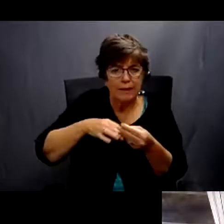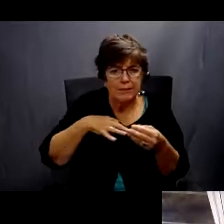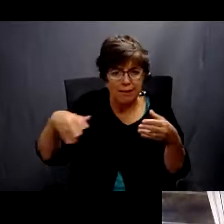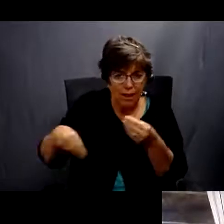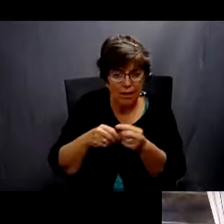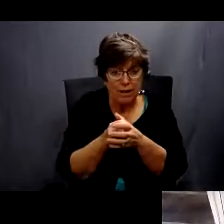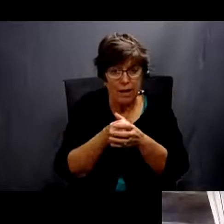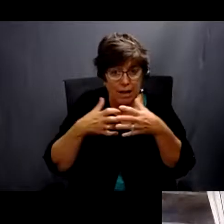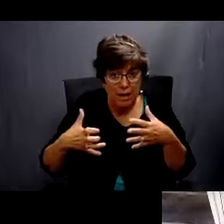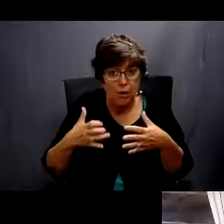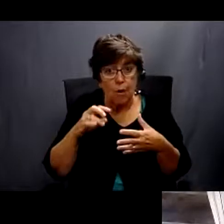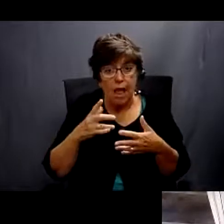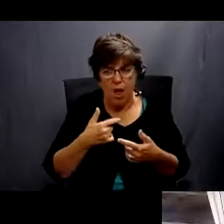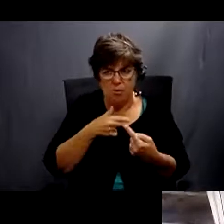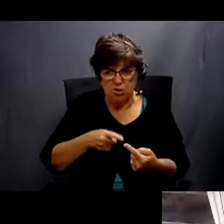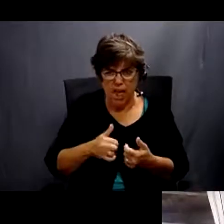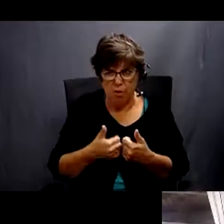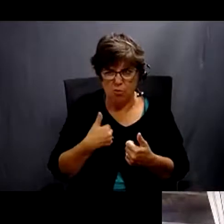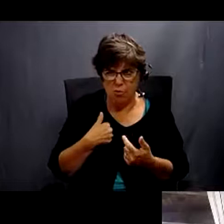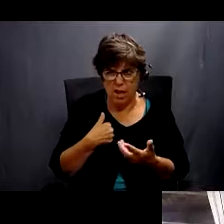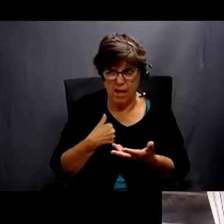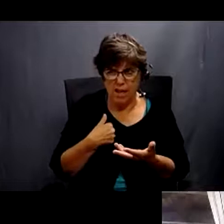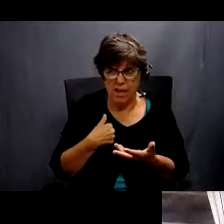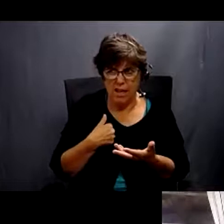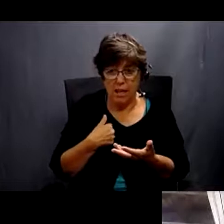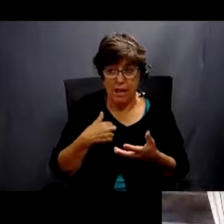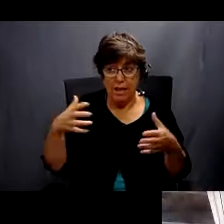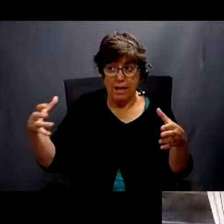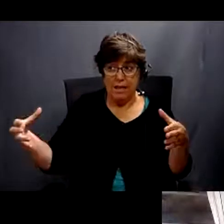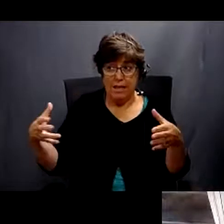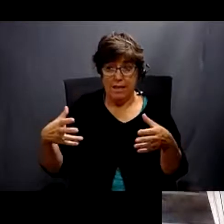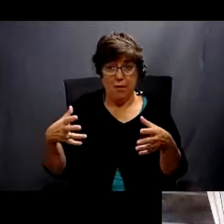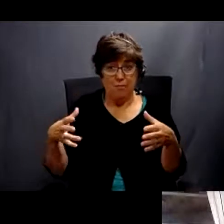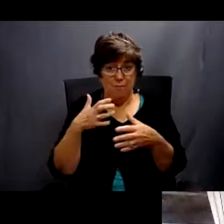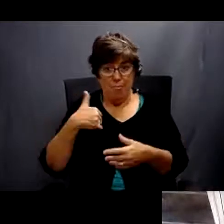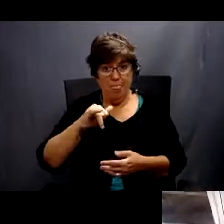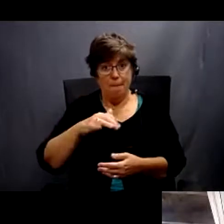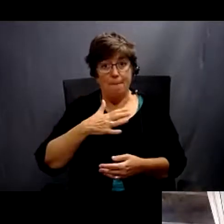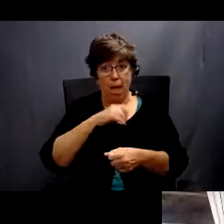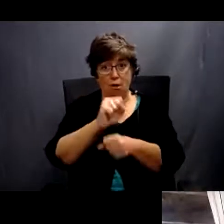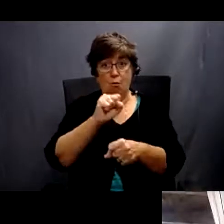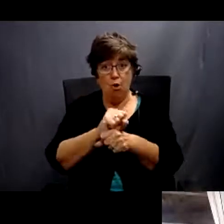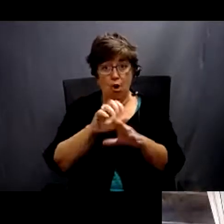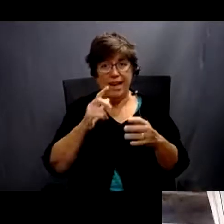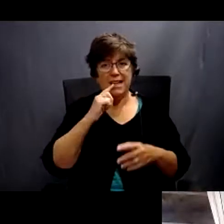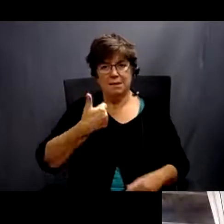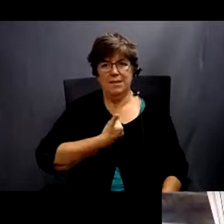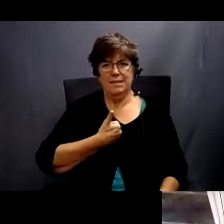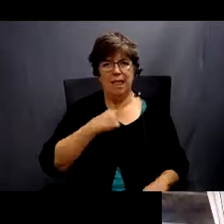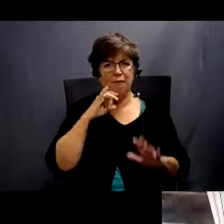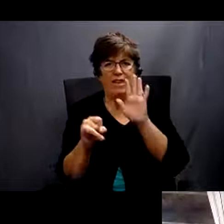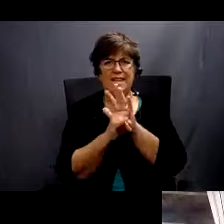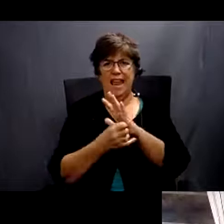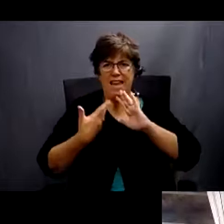to right now struggle with how do I pull myself and my self-identity out of the organization in a certain kind of